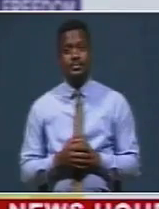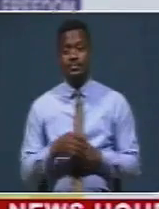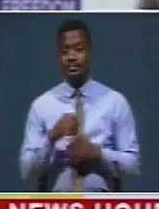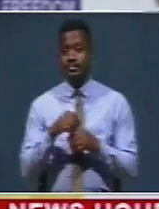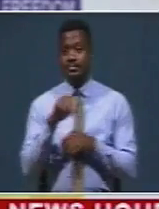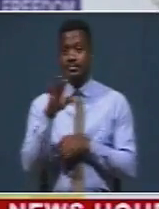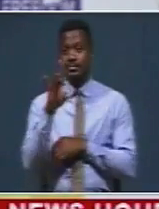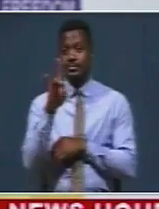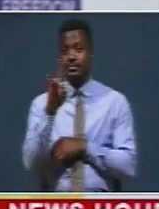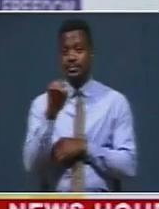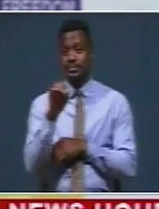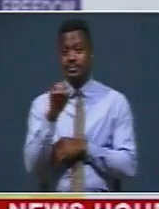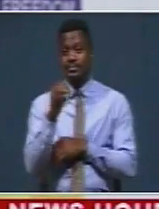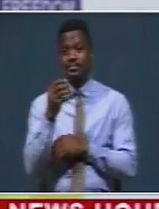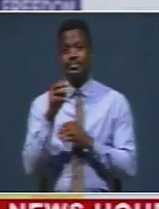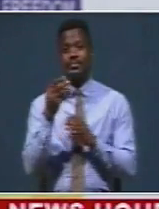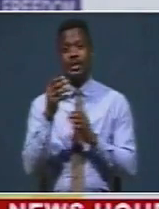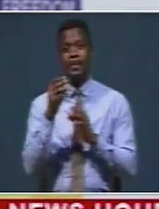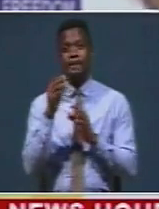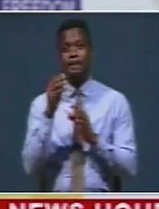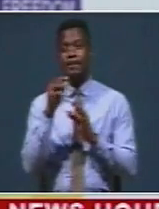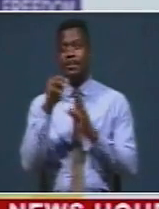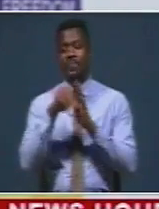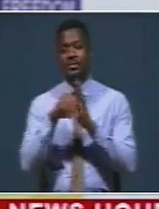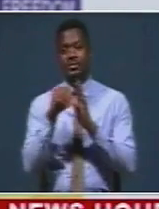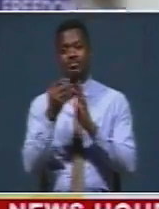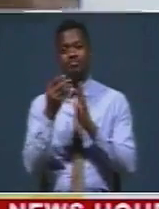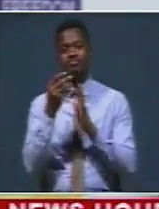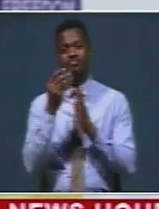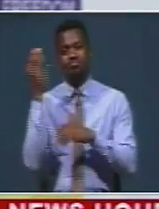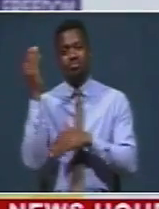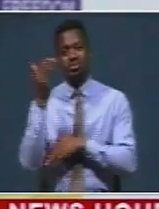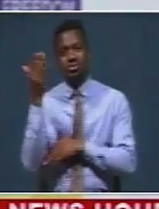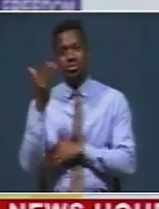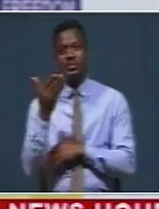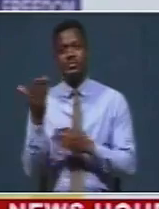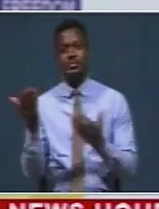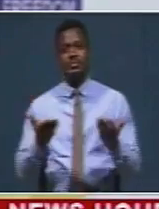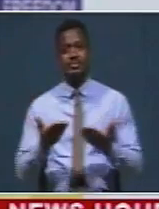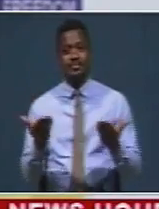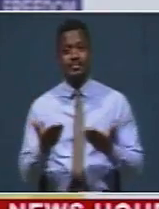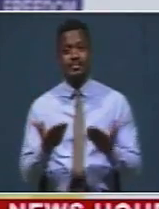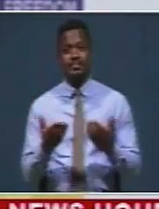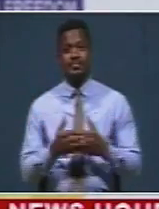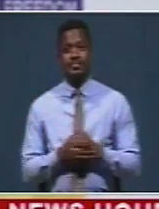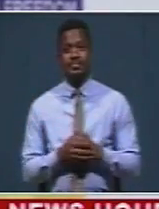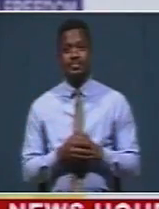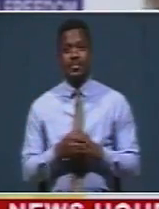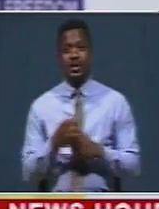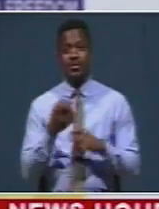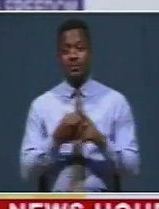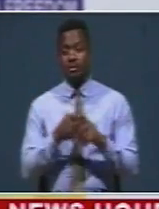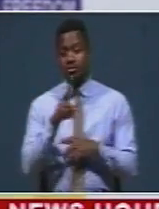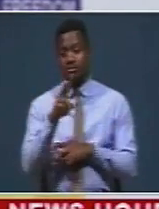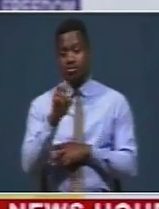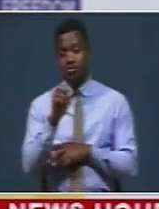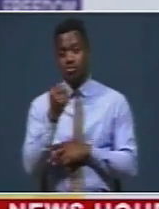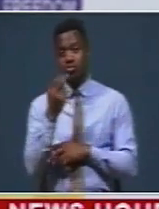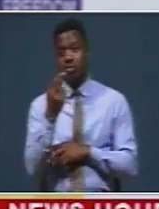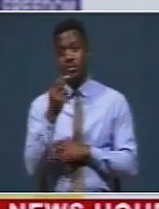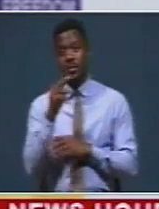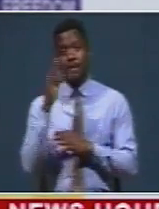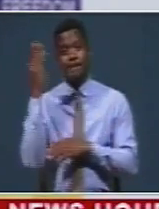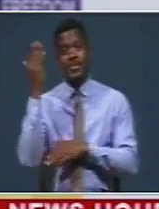80 manifesto commitments that we have here from their 2012